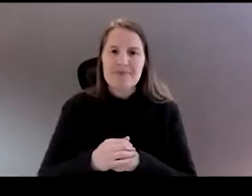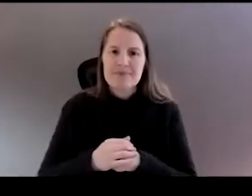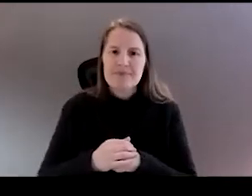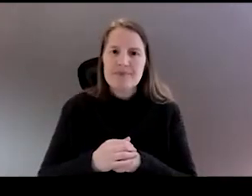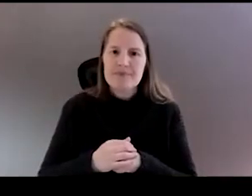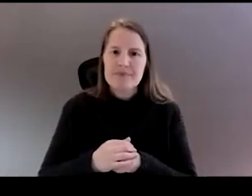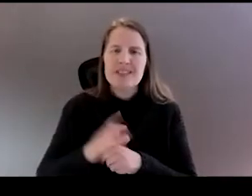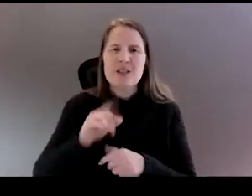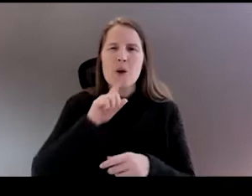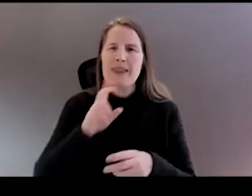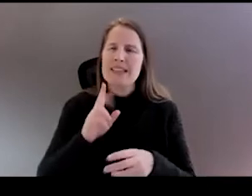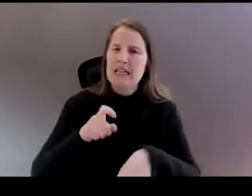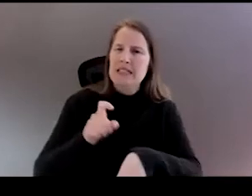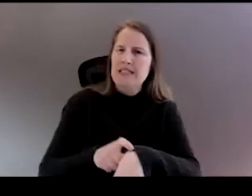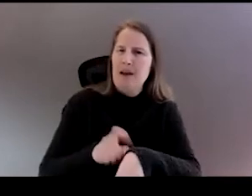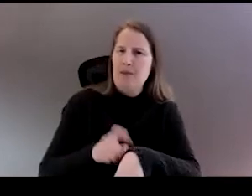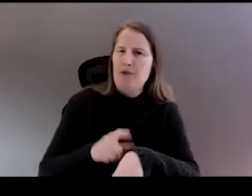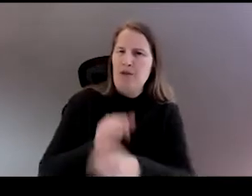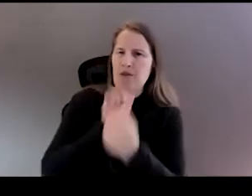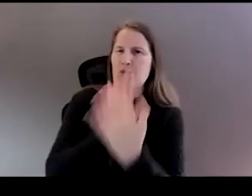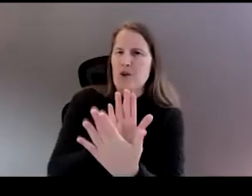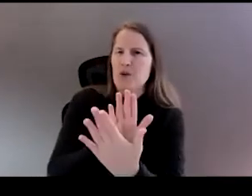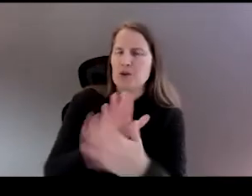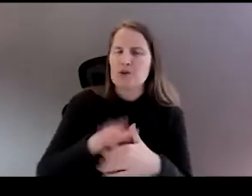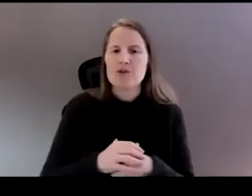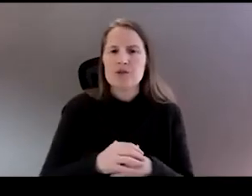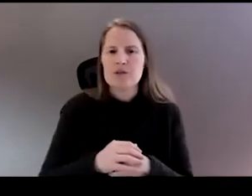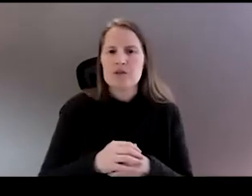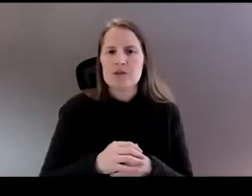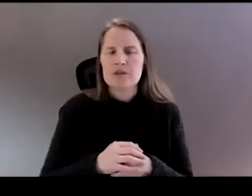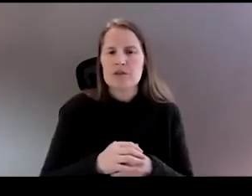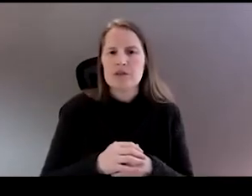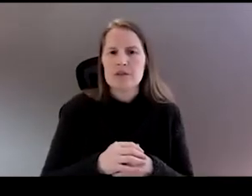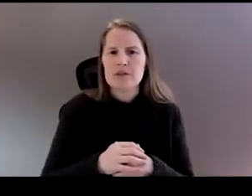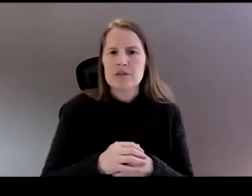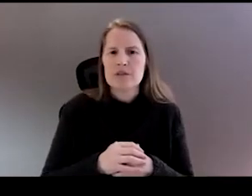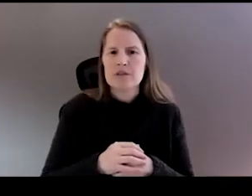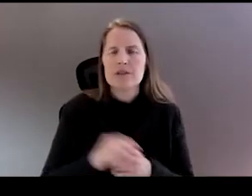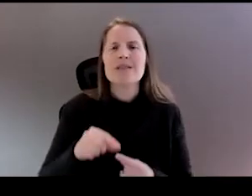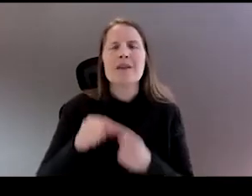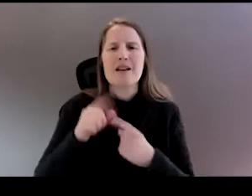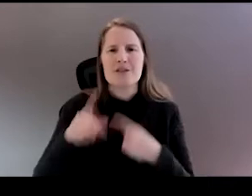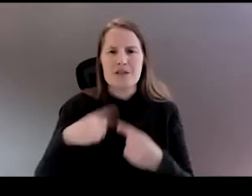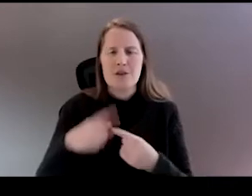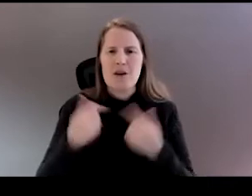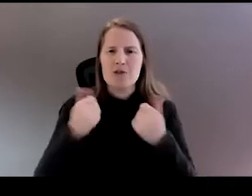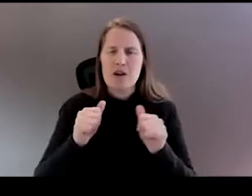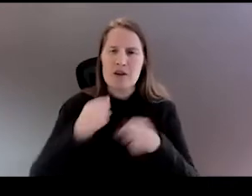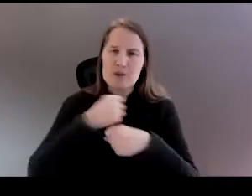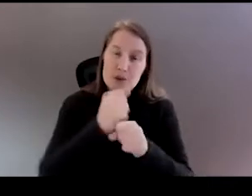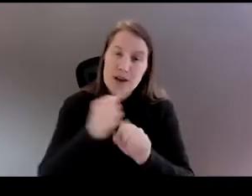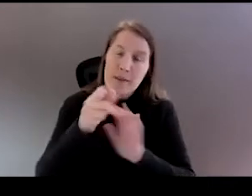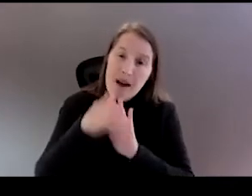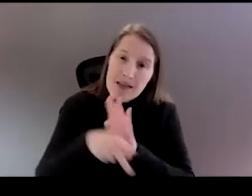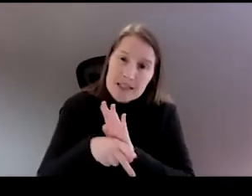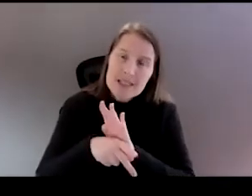to this, especially when trying to create policies and legislation and programs